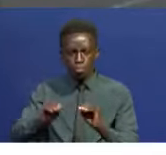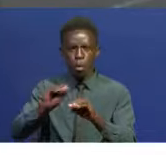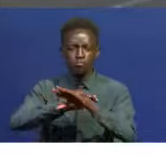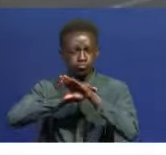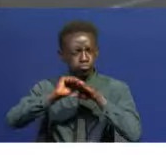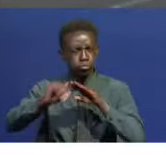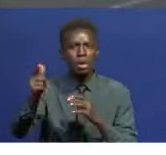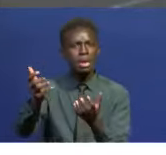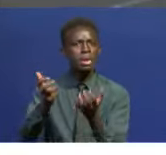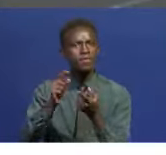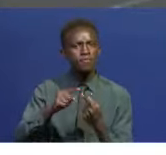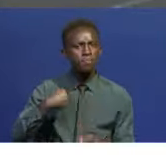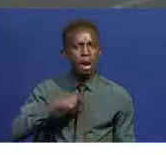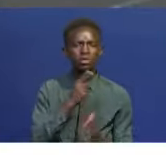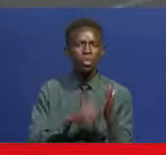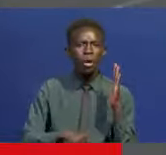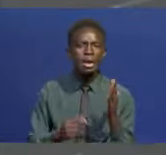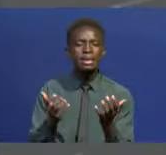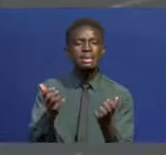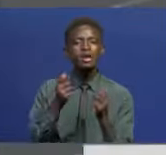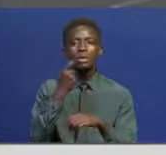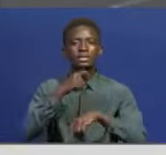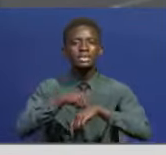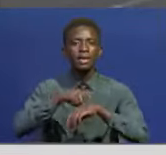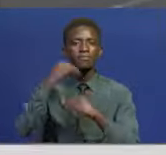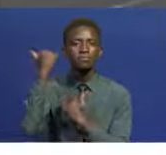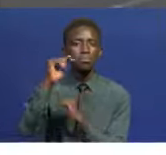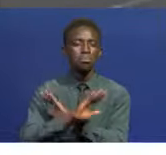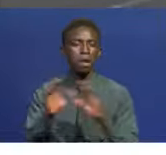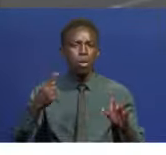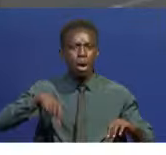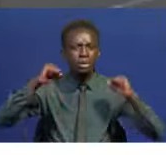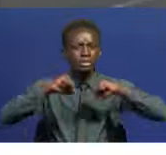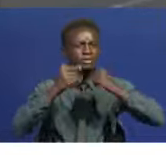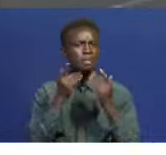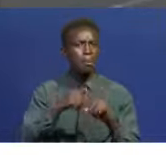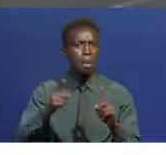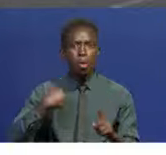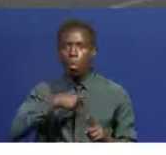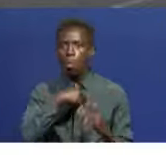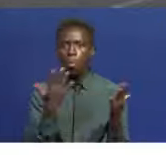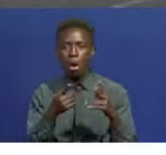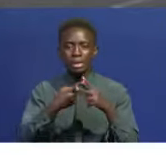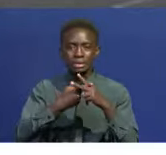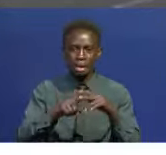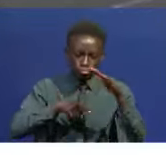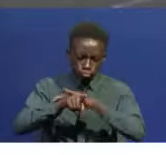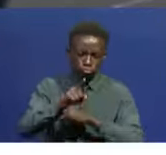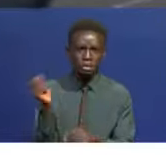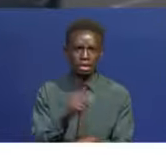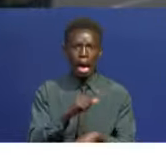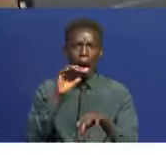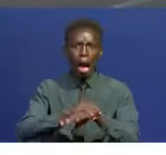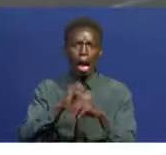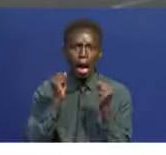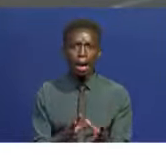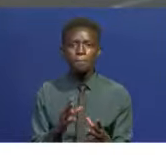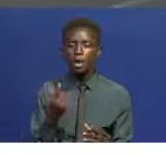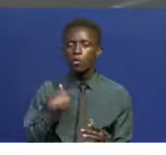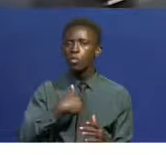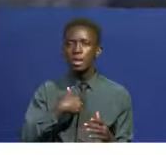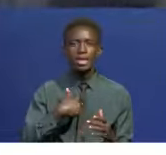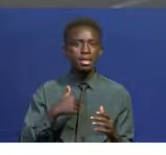require from us? Is time frame. We have agreed, but we are not going to negotiate about the end point because look at the consumer, the worker